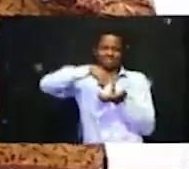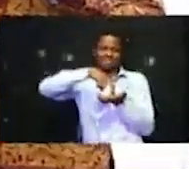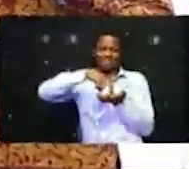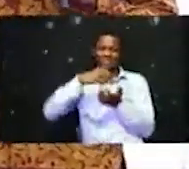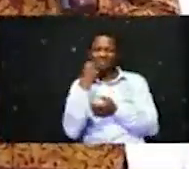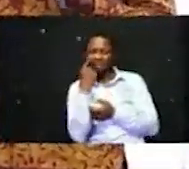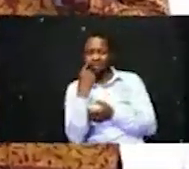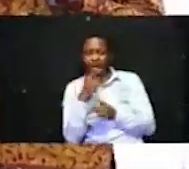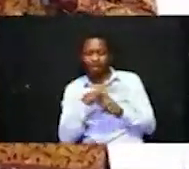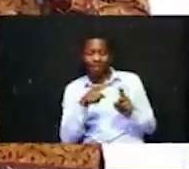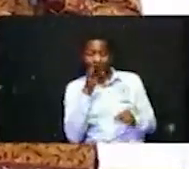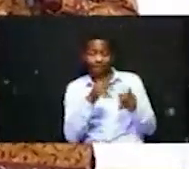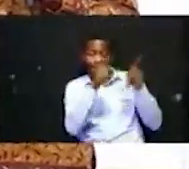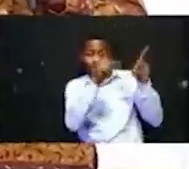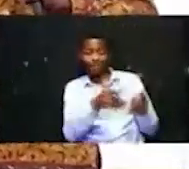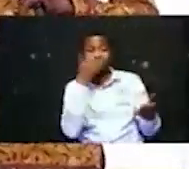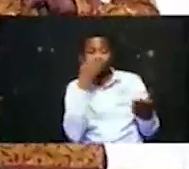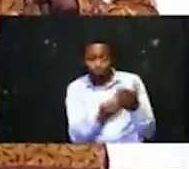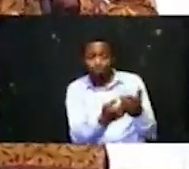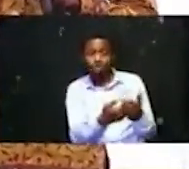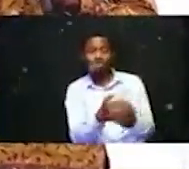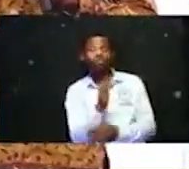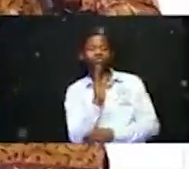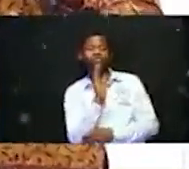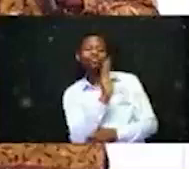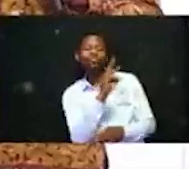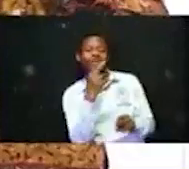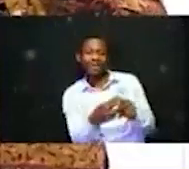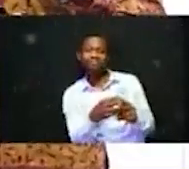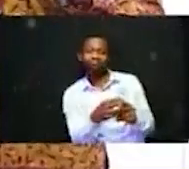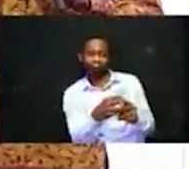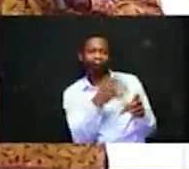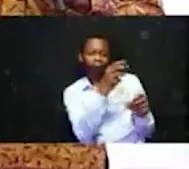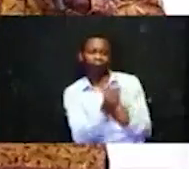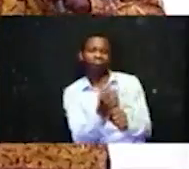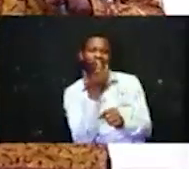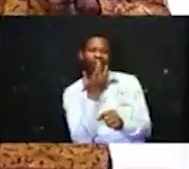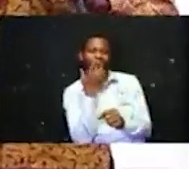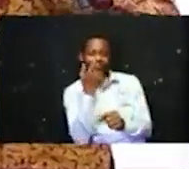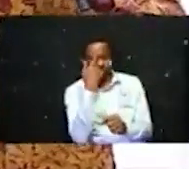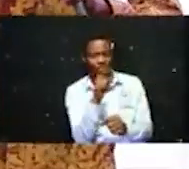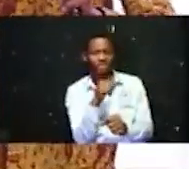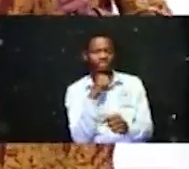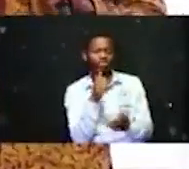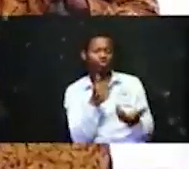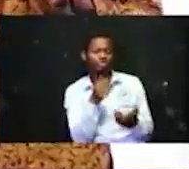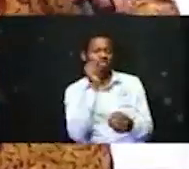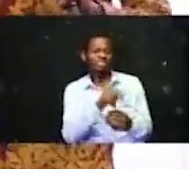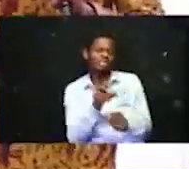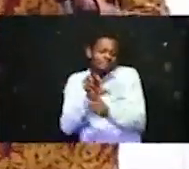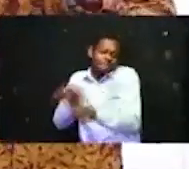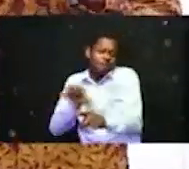good name will purchase favors for you without any compulsion. Nanso din powerway e betumi e di adoye abrewo